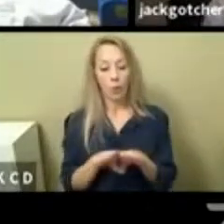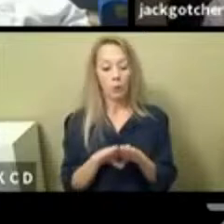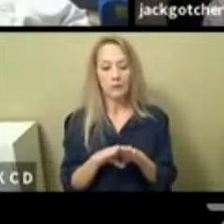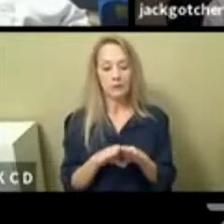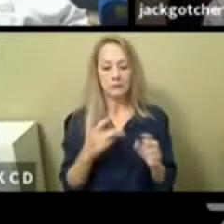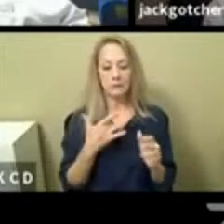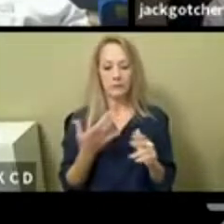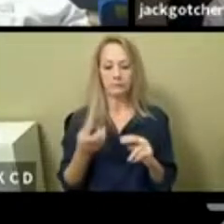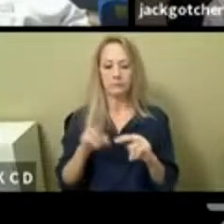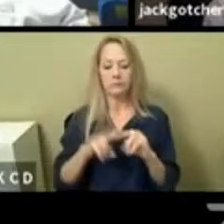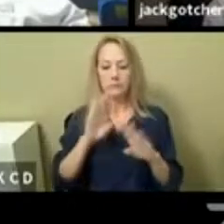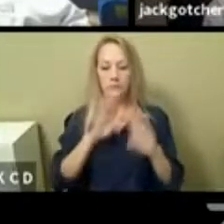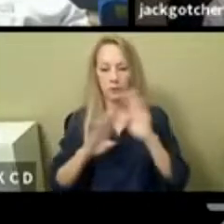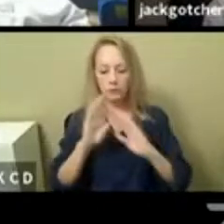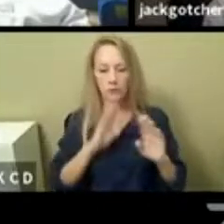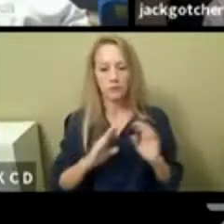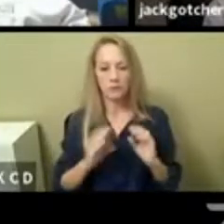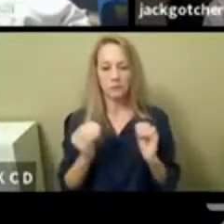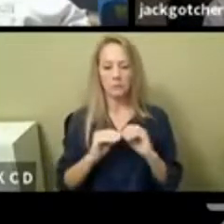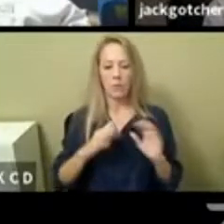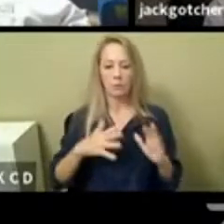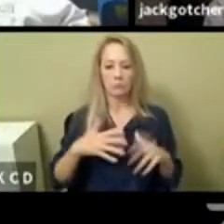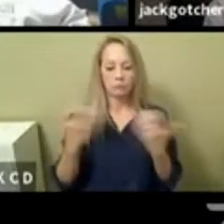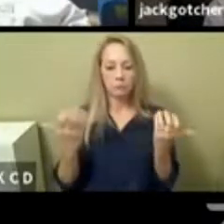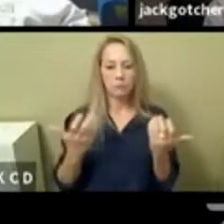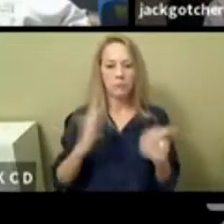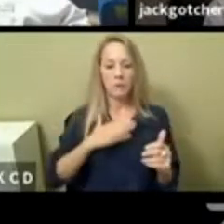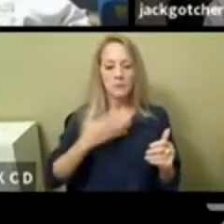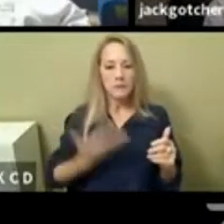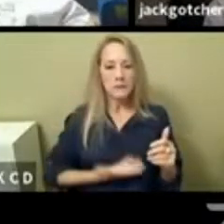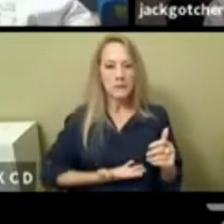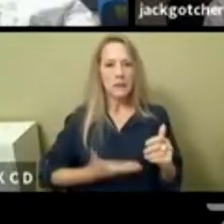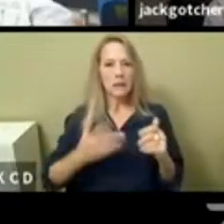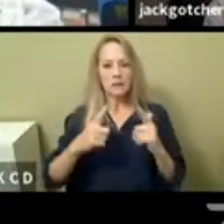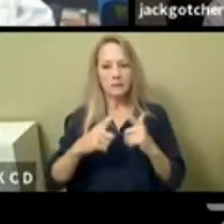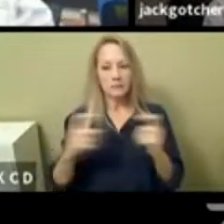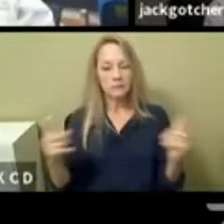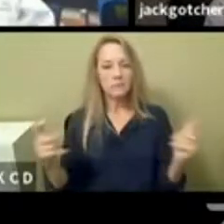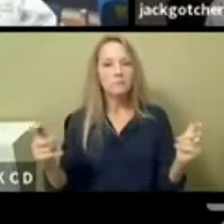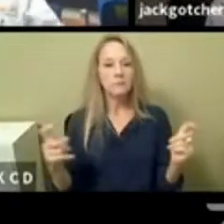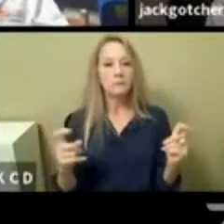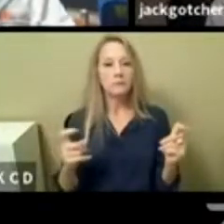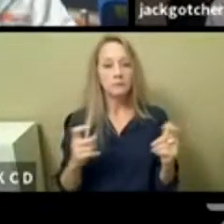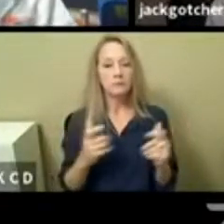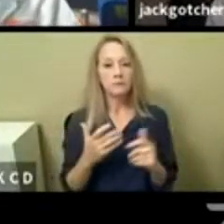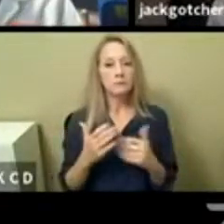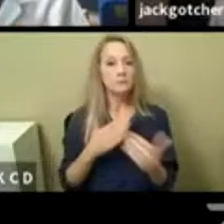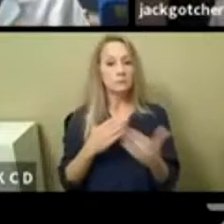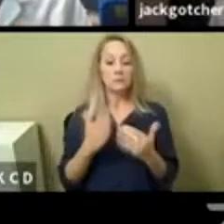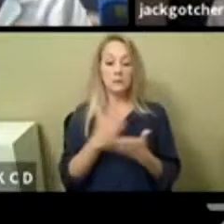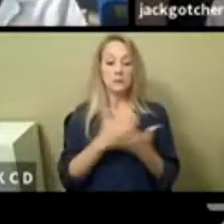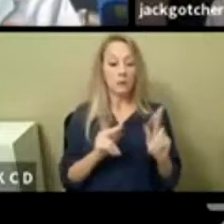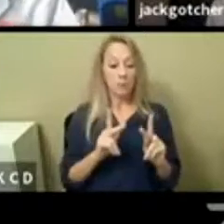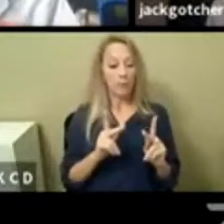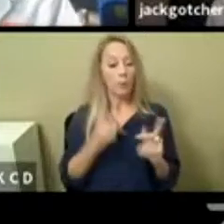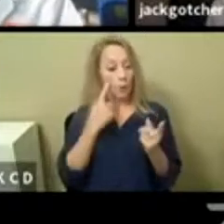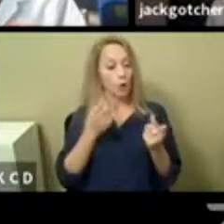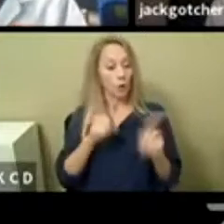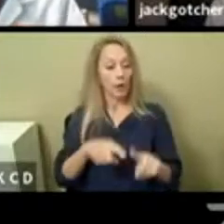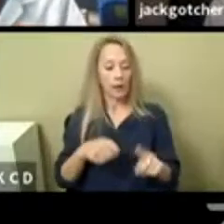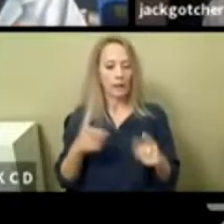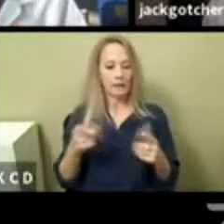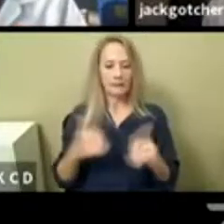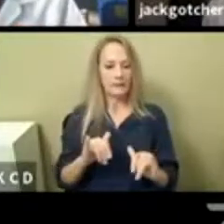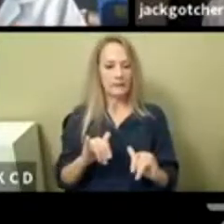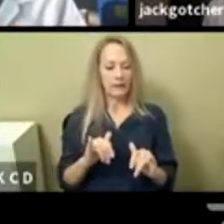frustration and anxiety among people who don't agree with it. And even among probably some people who do agree with it. So